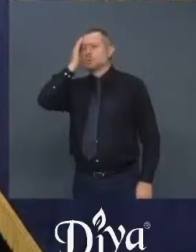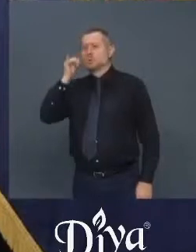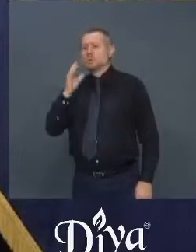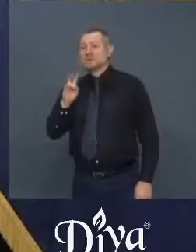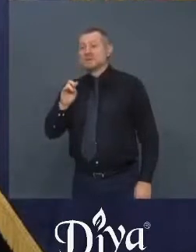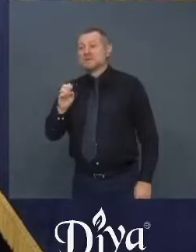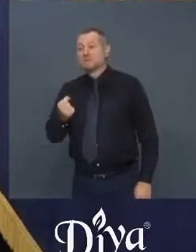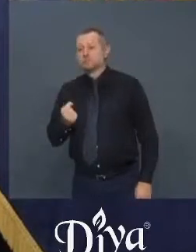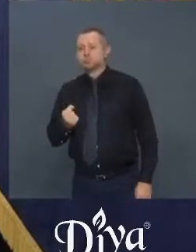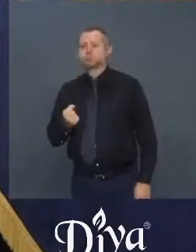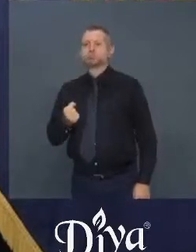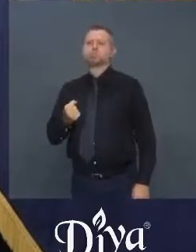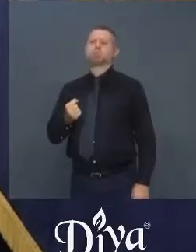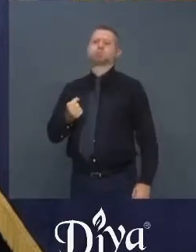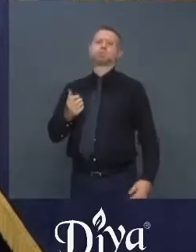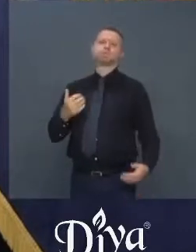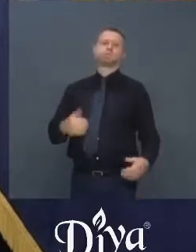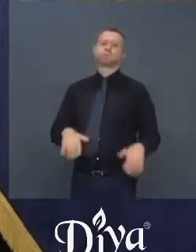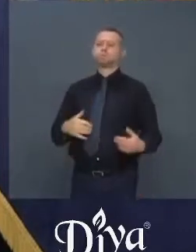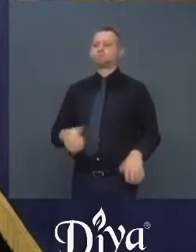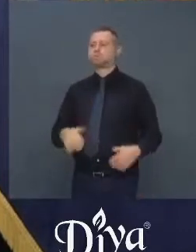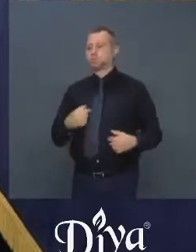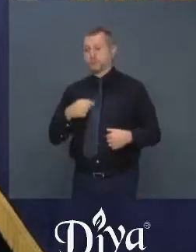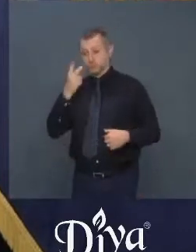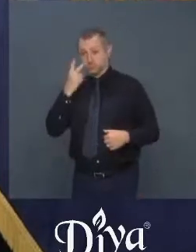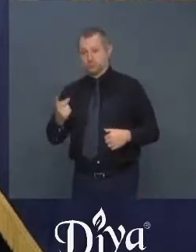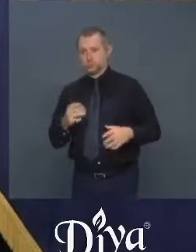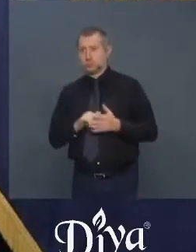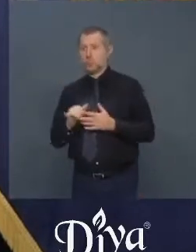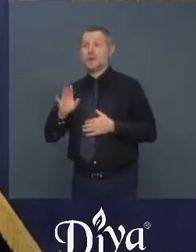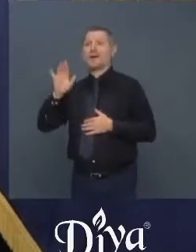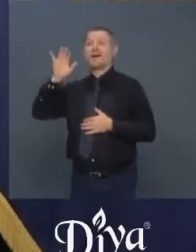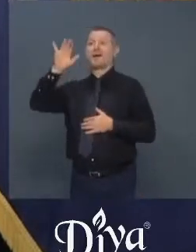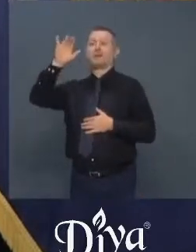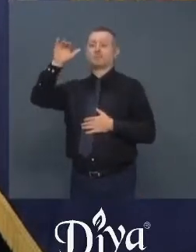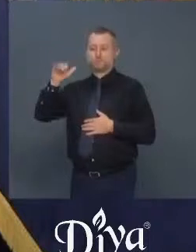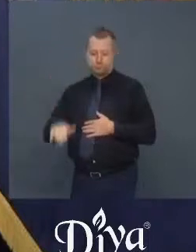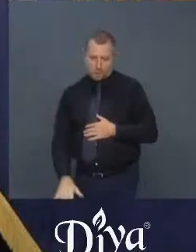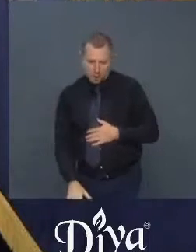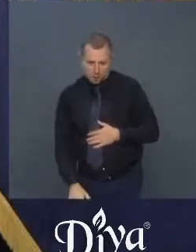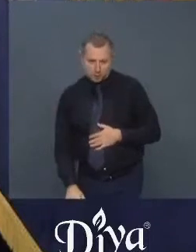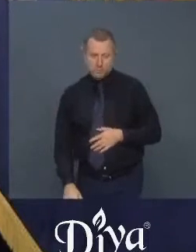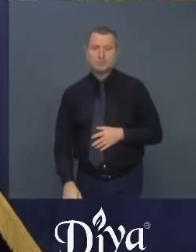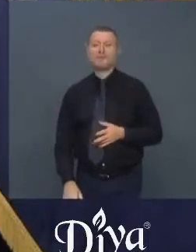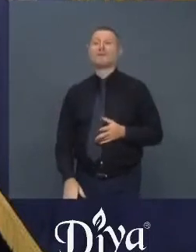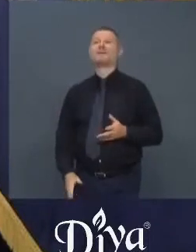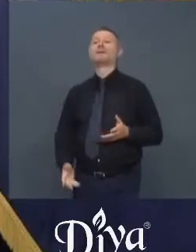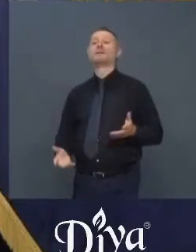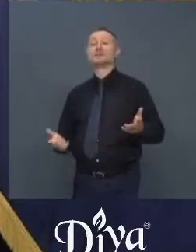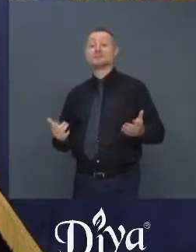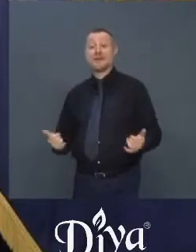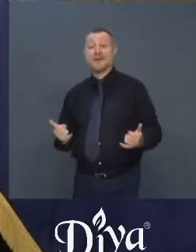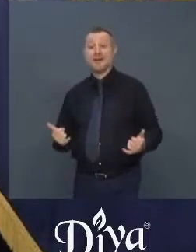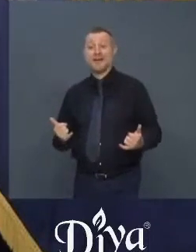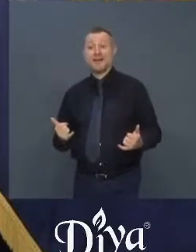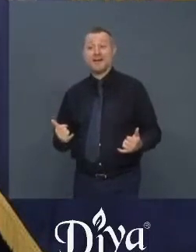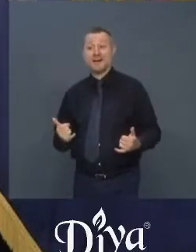70s. So I've seen the city go up, I've seen the city go down, and it's a question